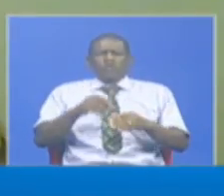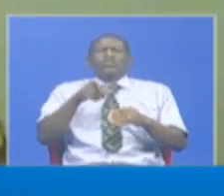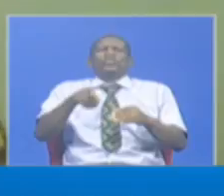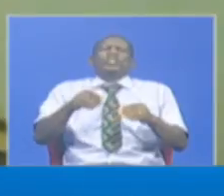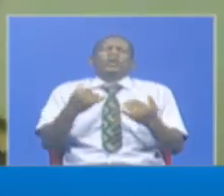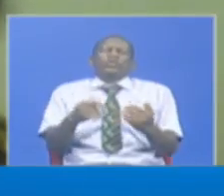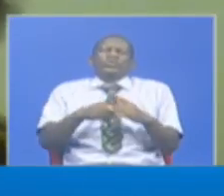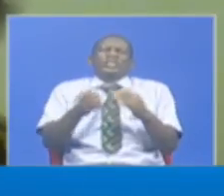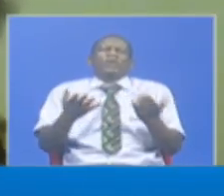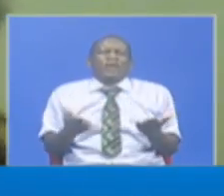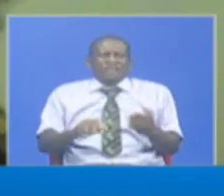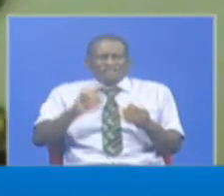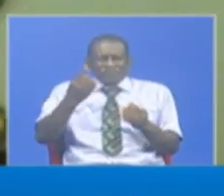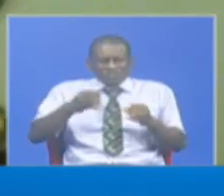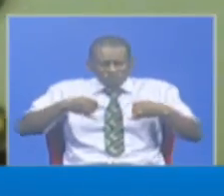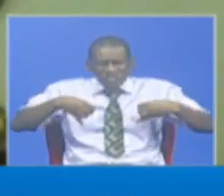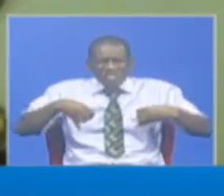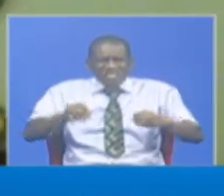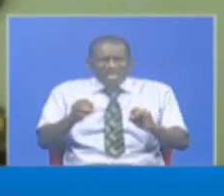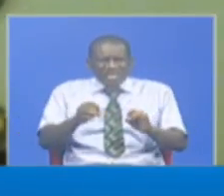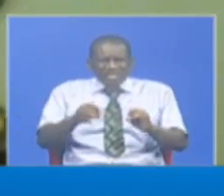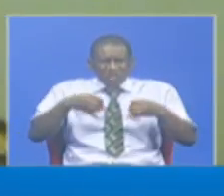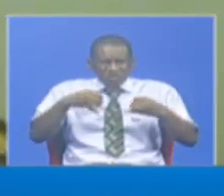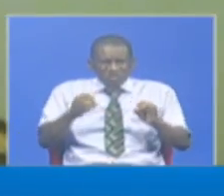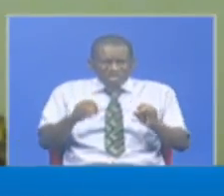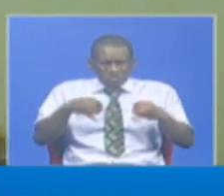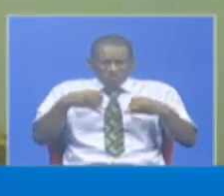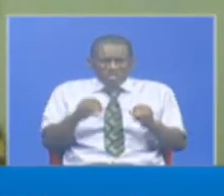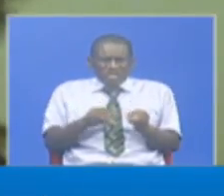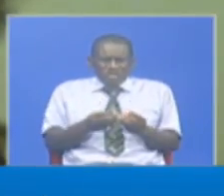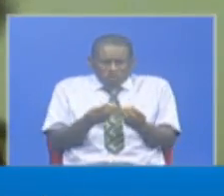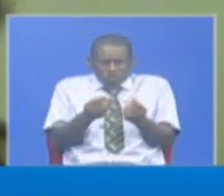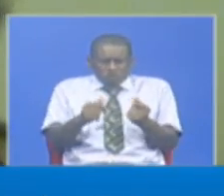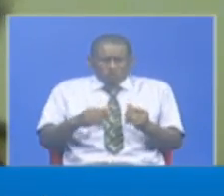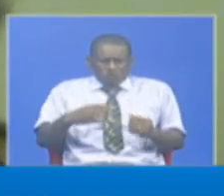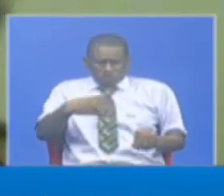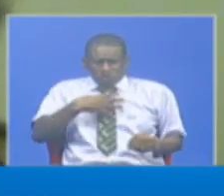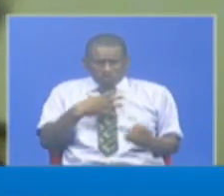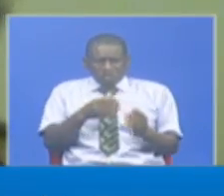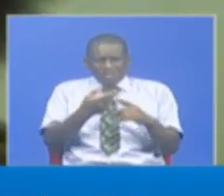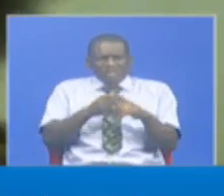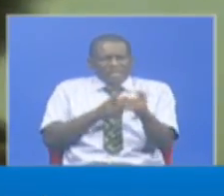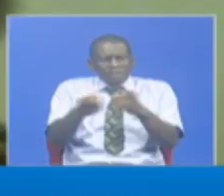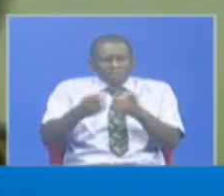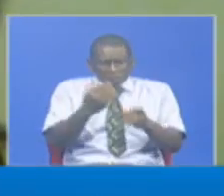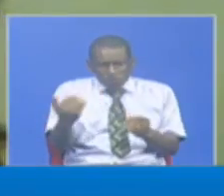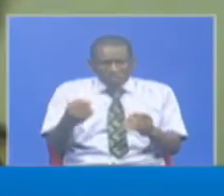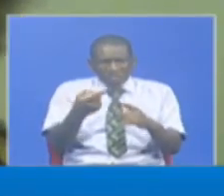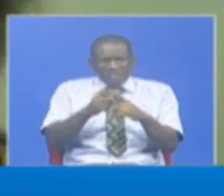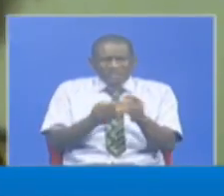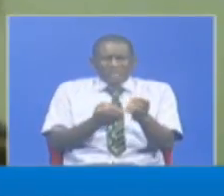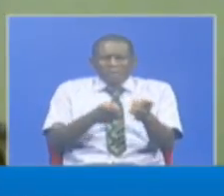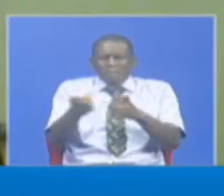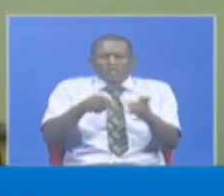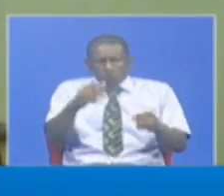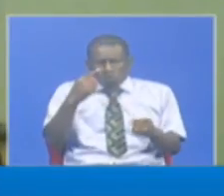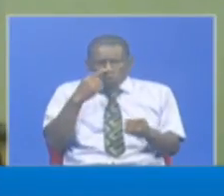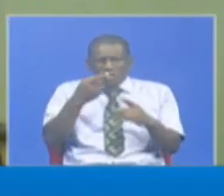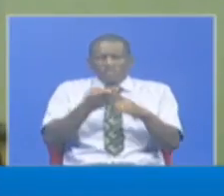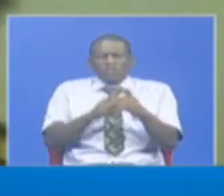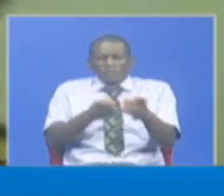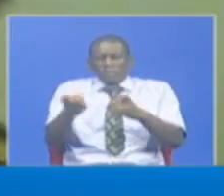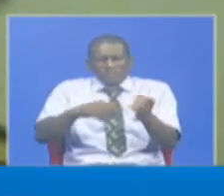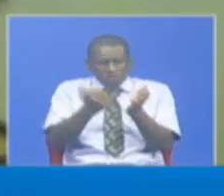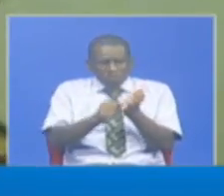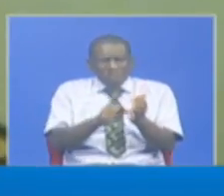start first of all trying to recover from your own trauma, then managing the children, and then managing your home, and then managing the crisis, and